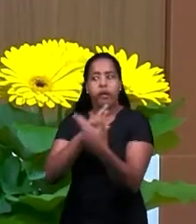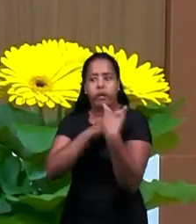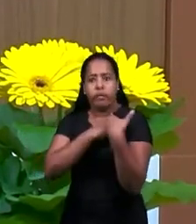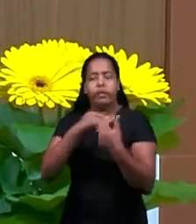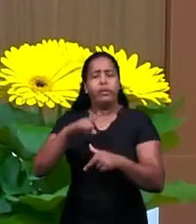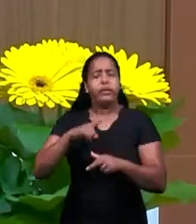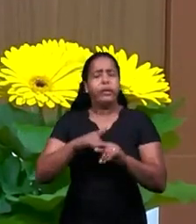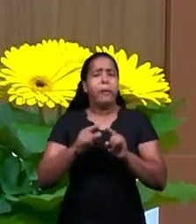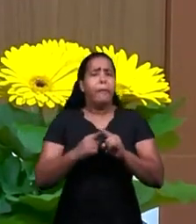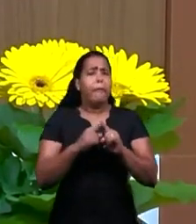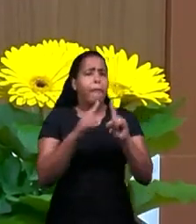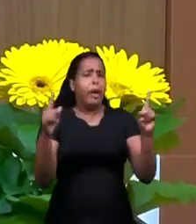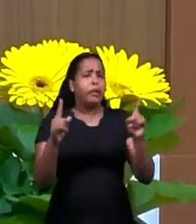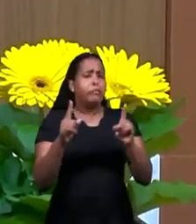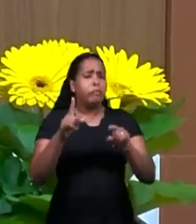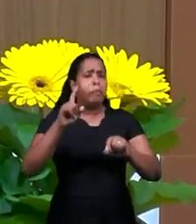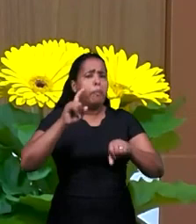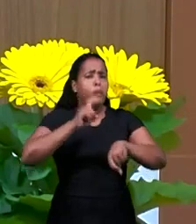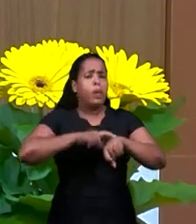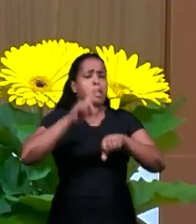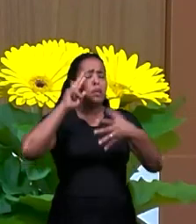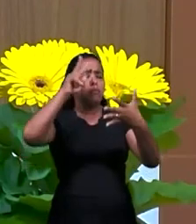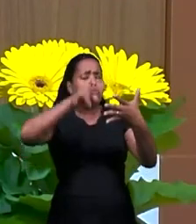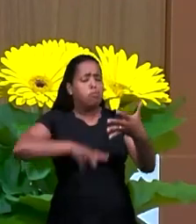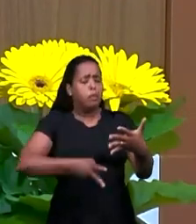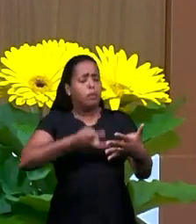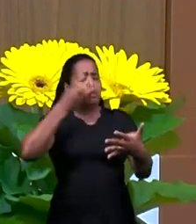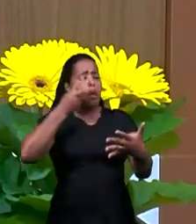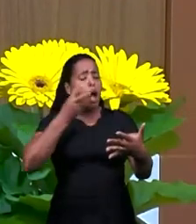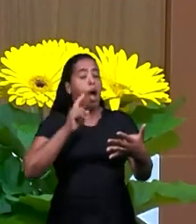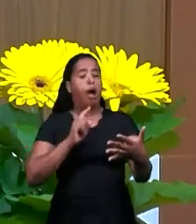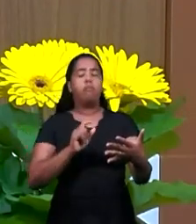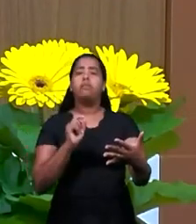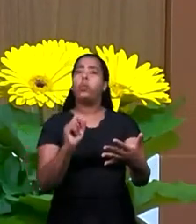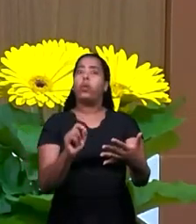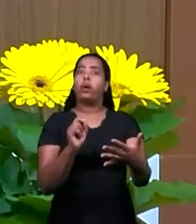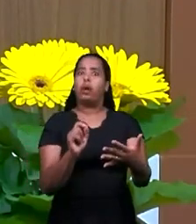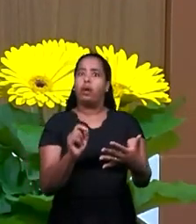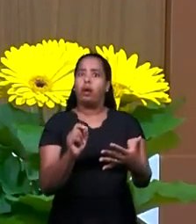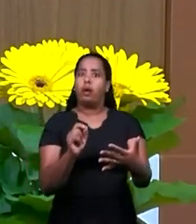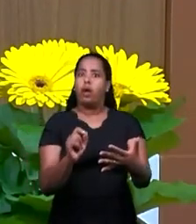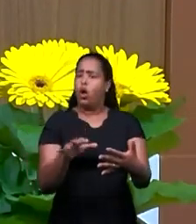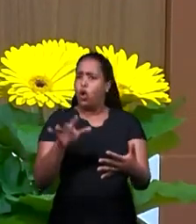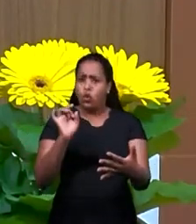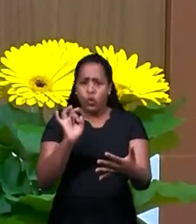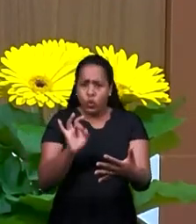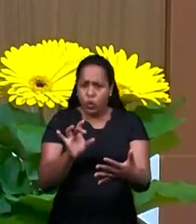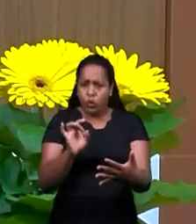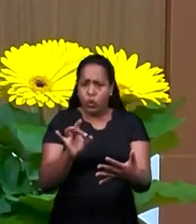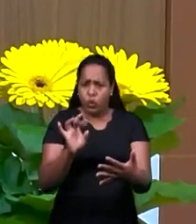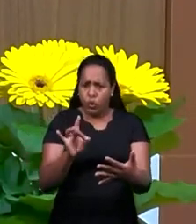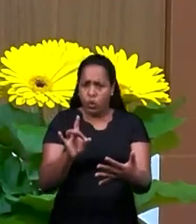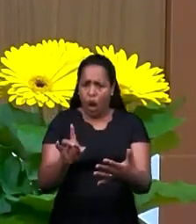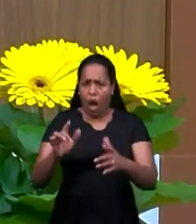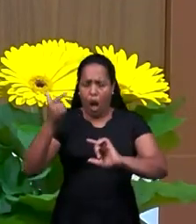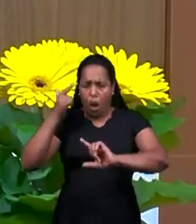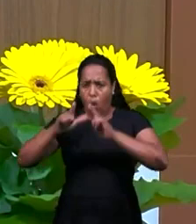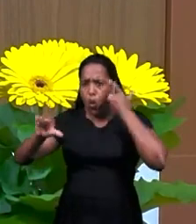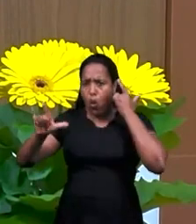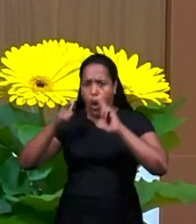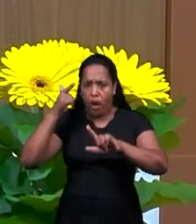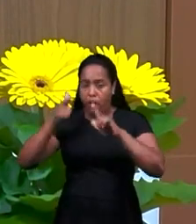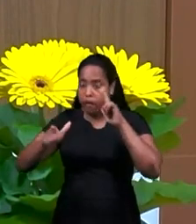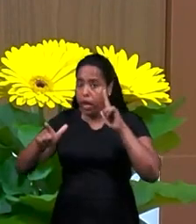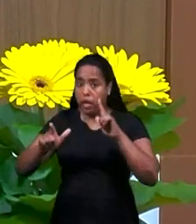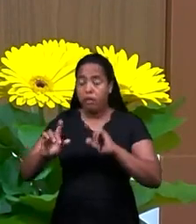that. And when we see this, we see an interesting fact that not only the Levites, but